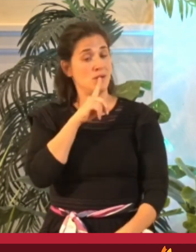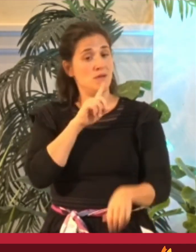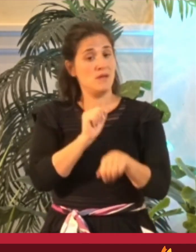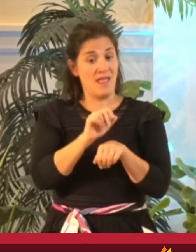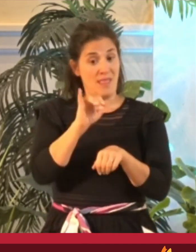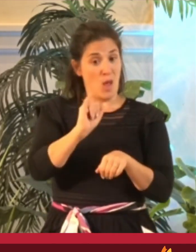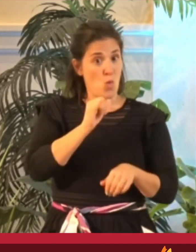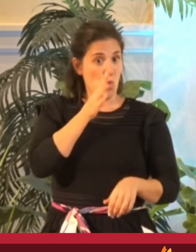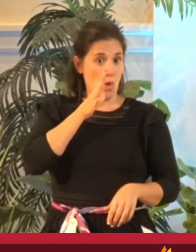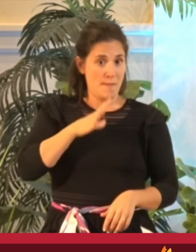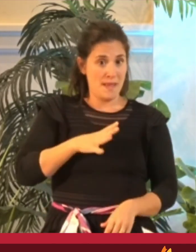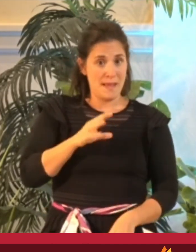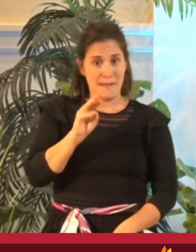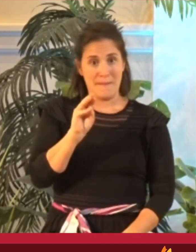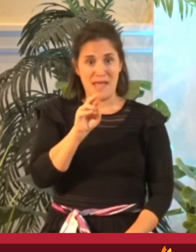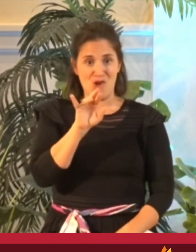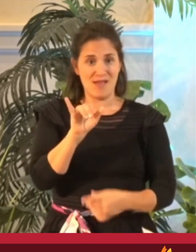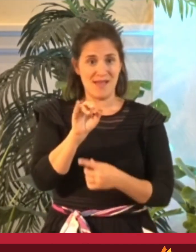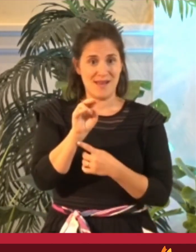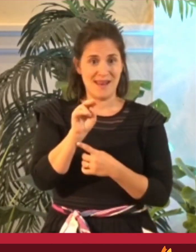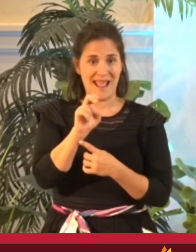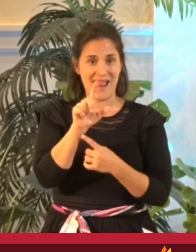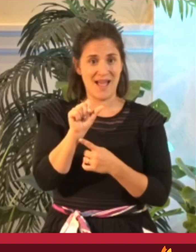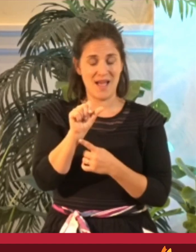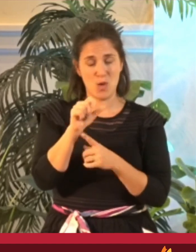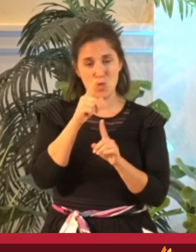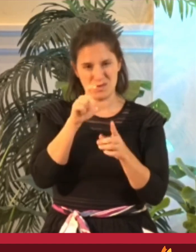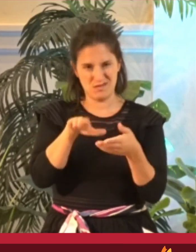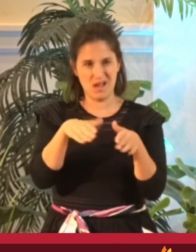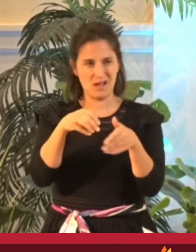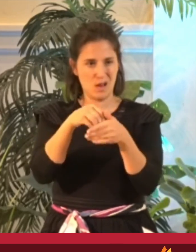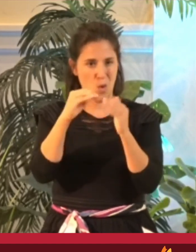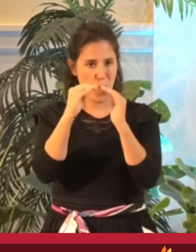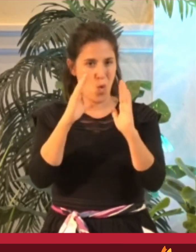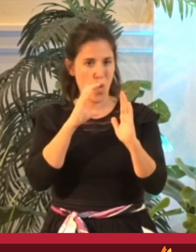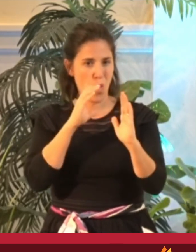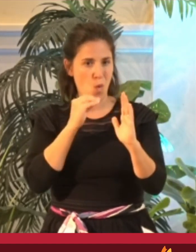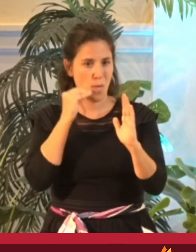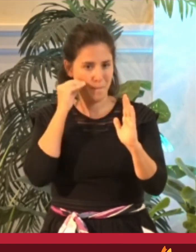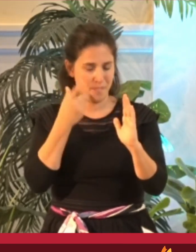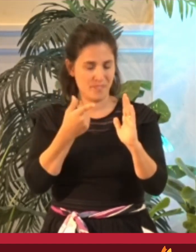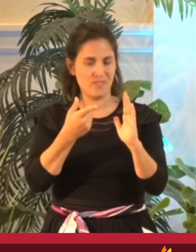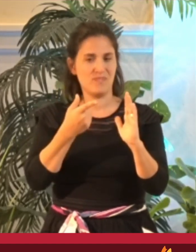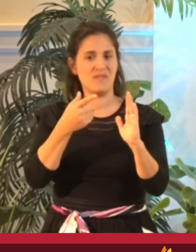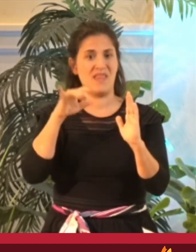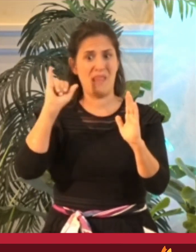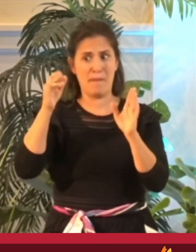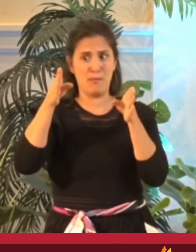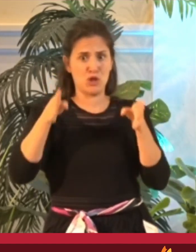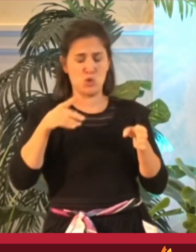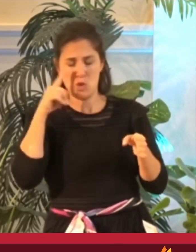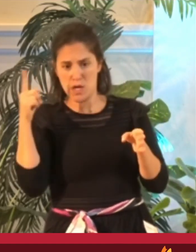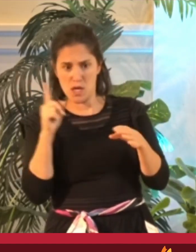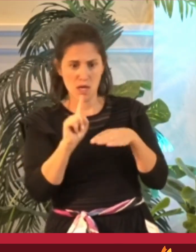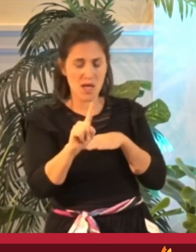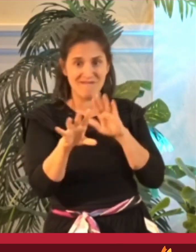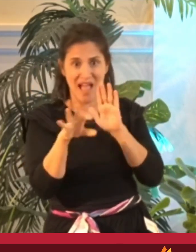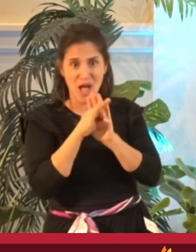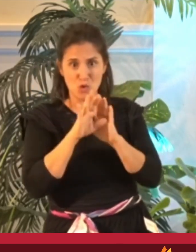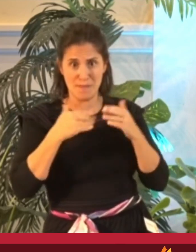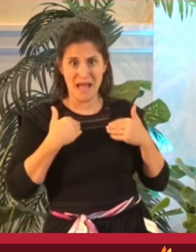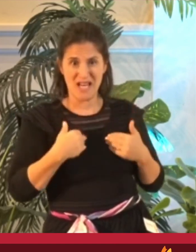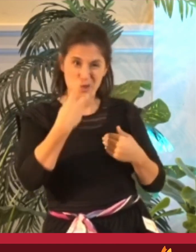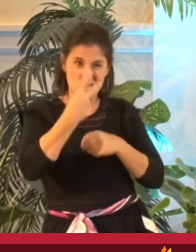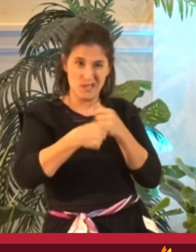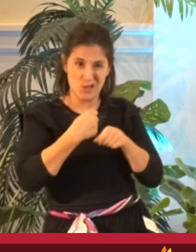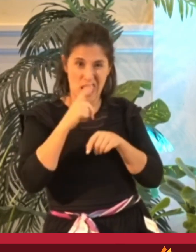of Marinella's body, "This is a moment to be together," he said. "And even if this woman had